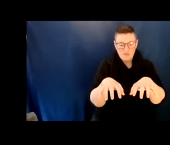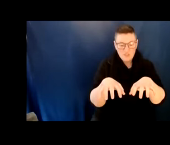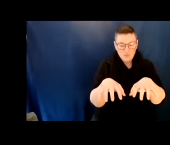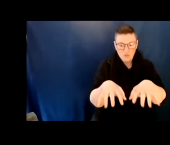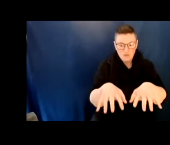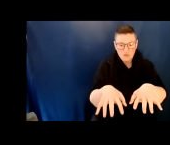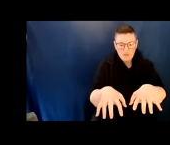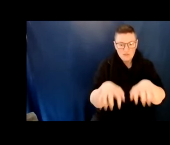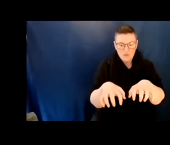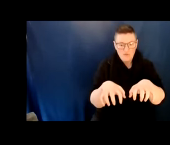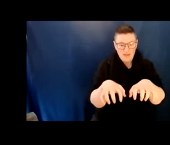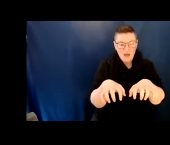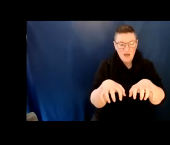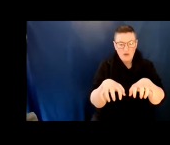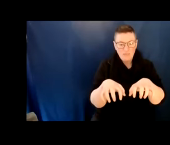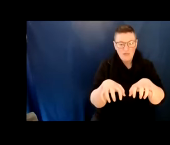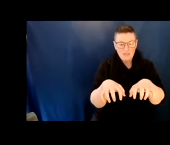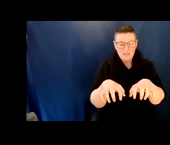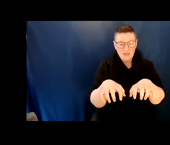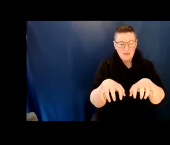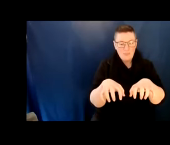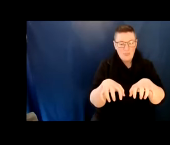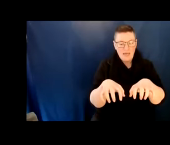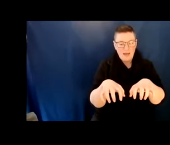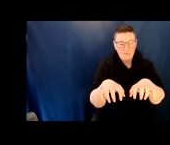the visual sort of iconic properties